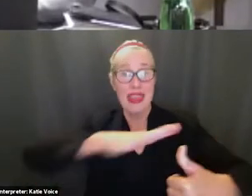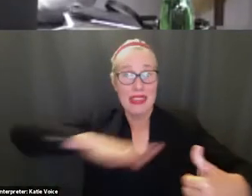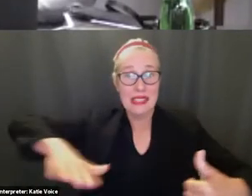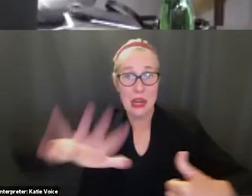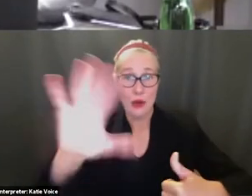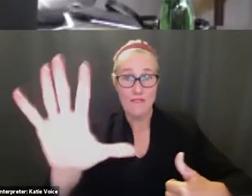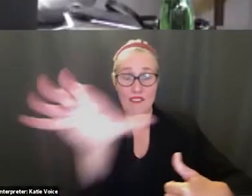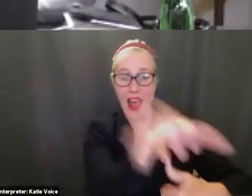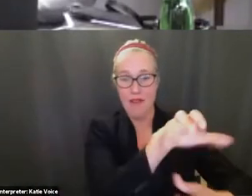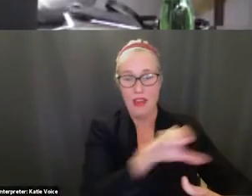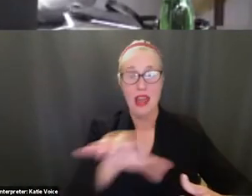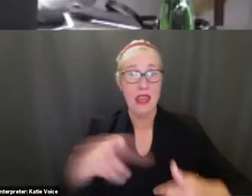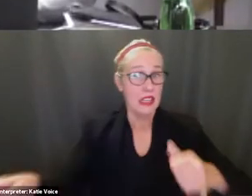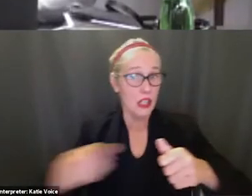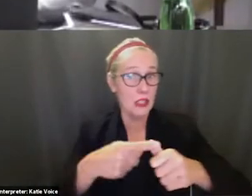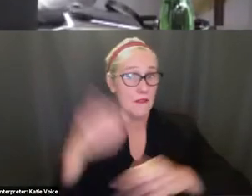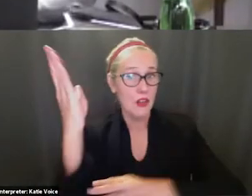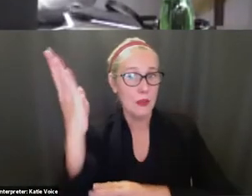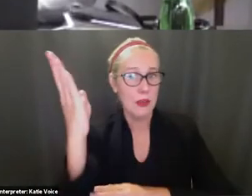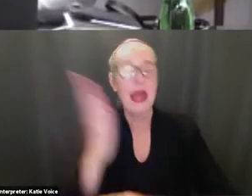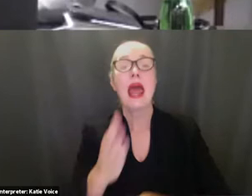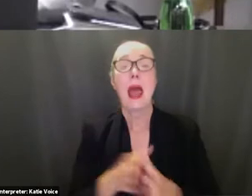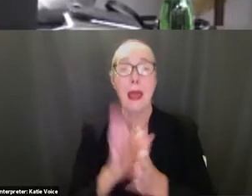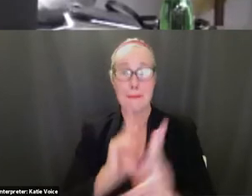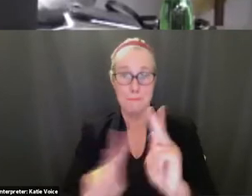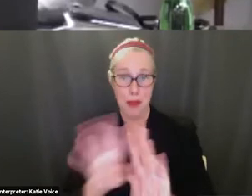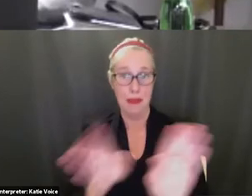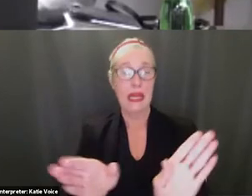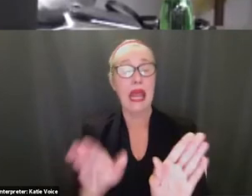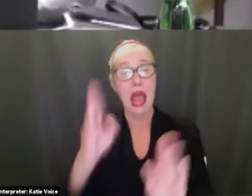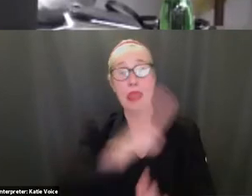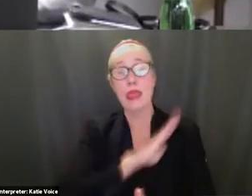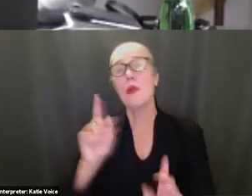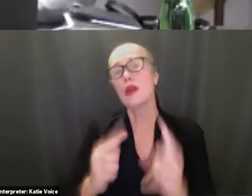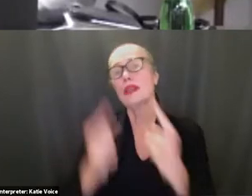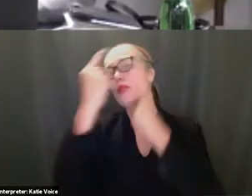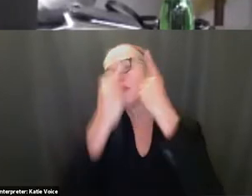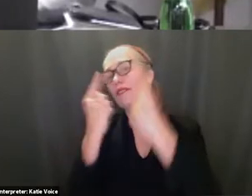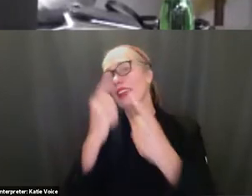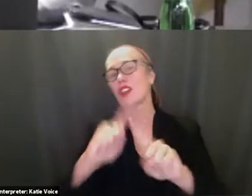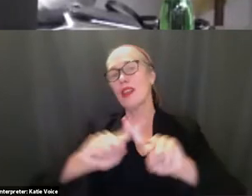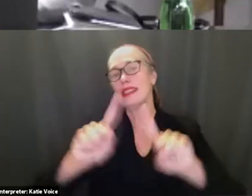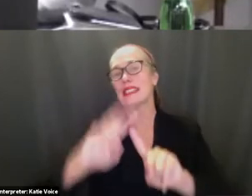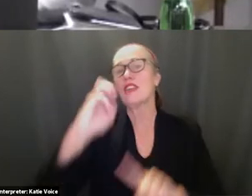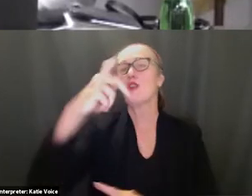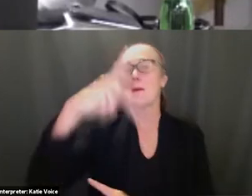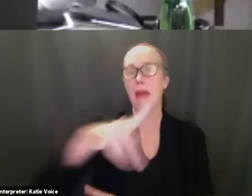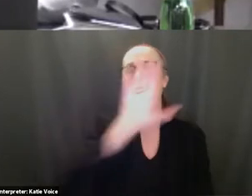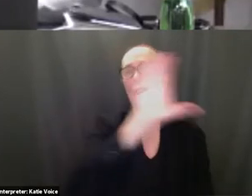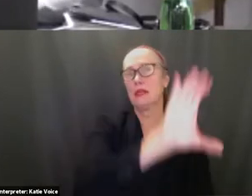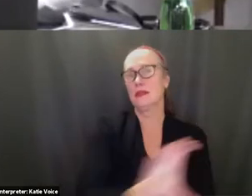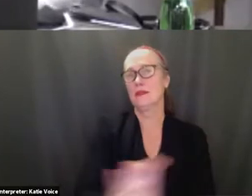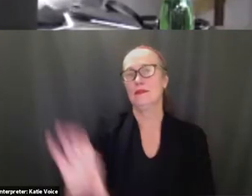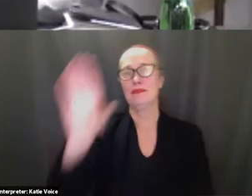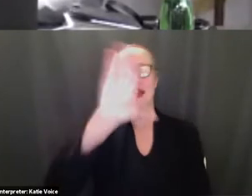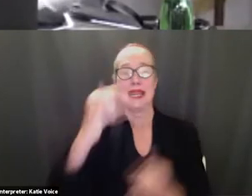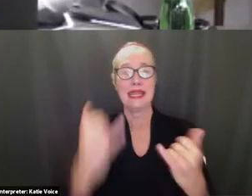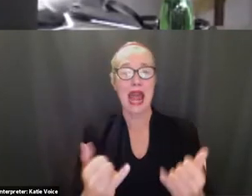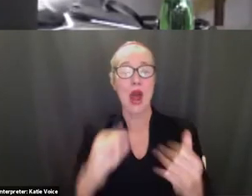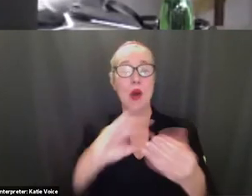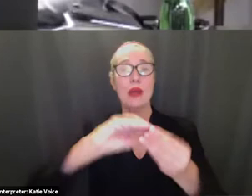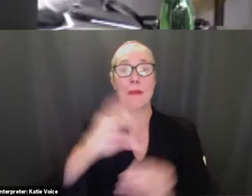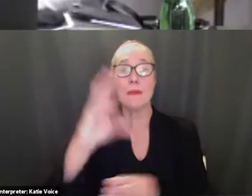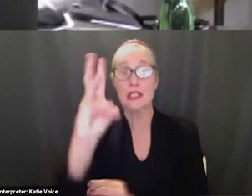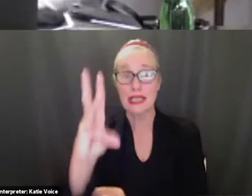and the public and the board will have an opportunity to reflect on these maps so now let's continue with number six dr